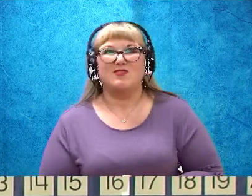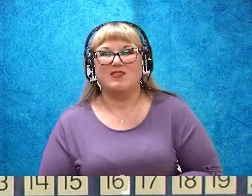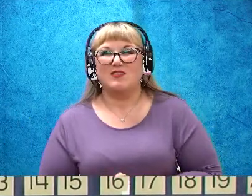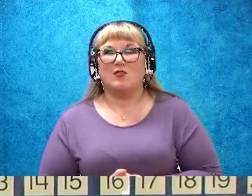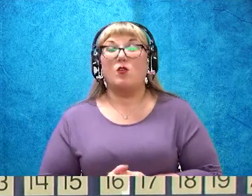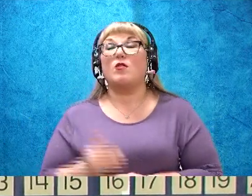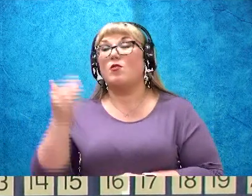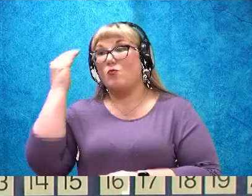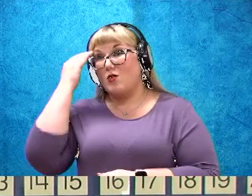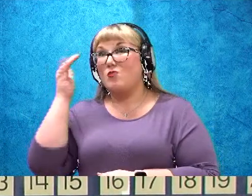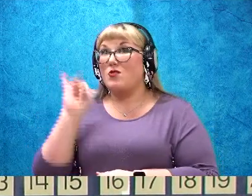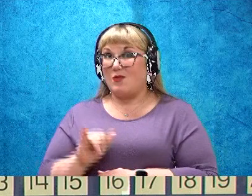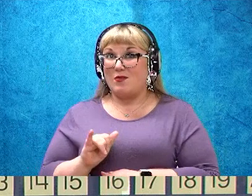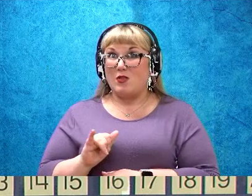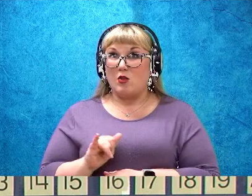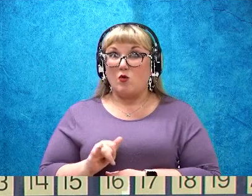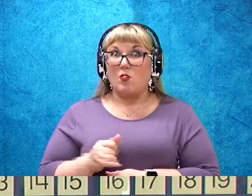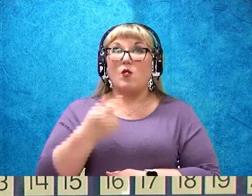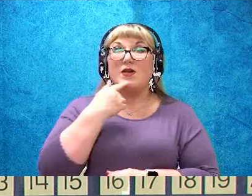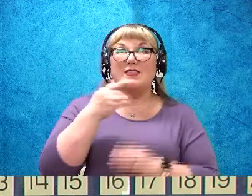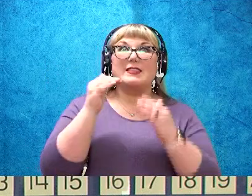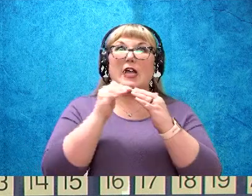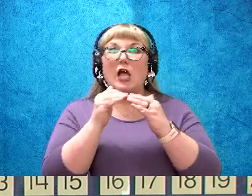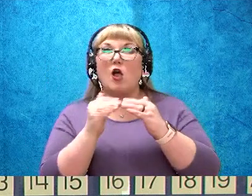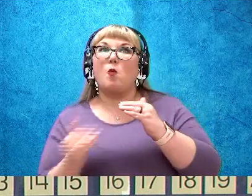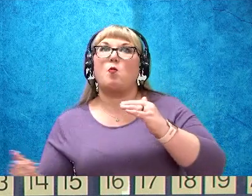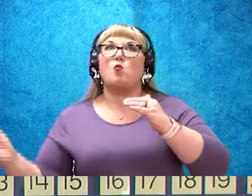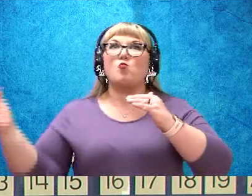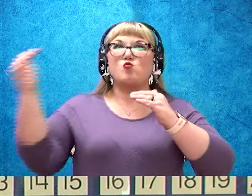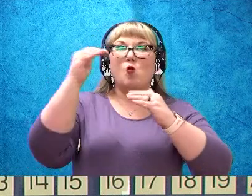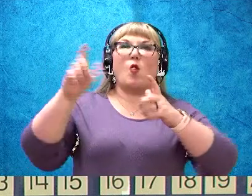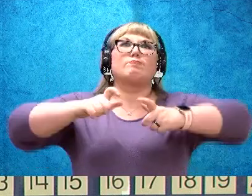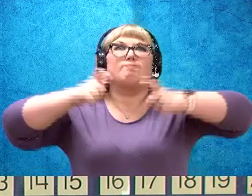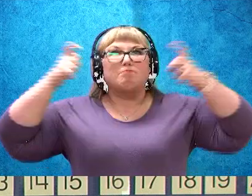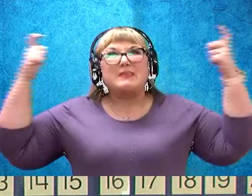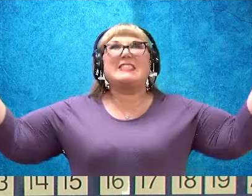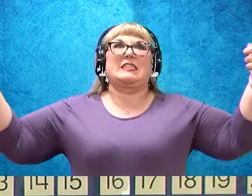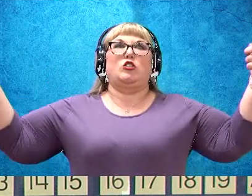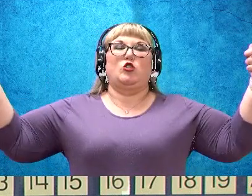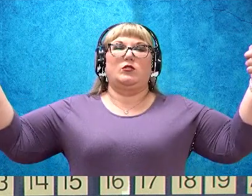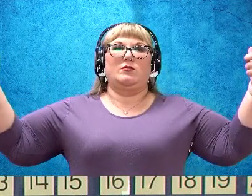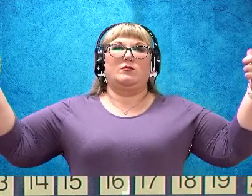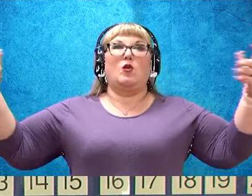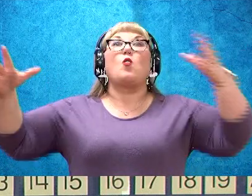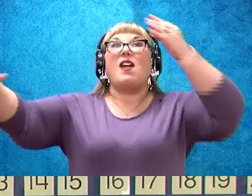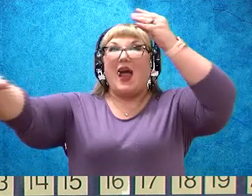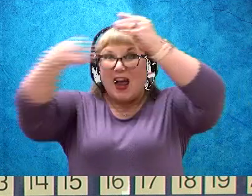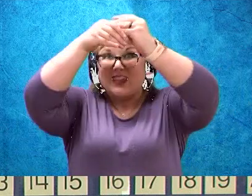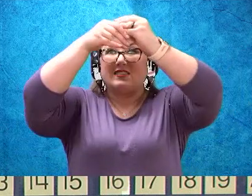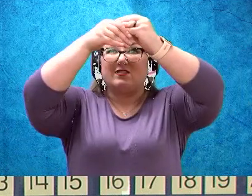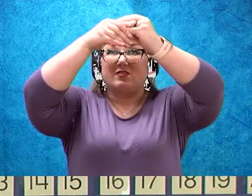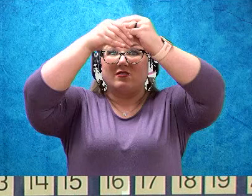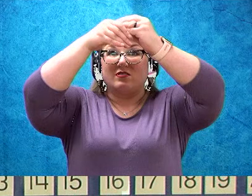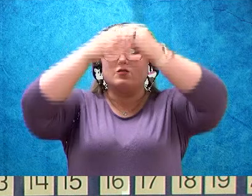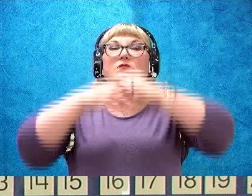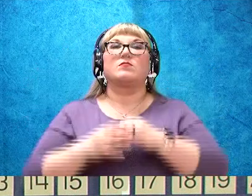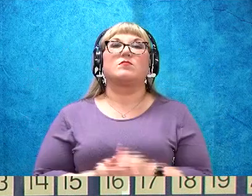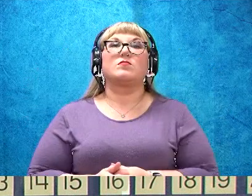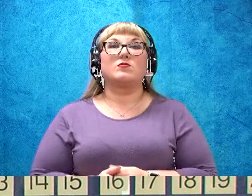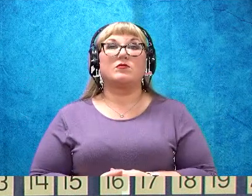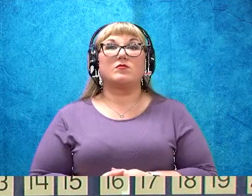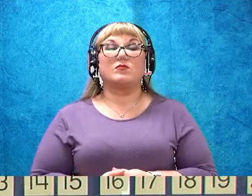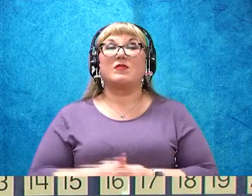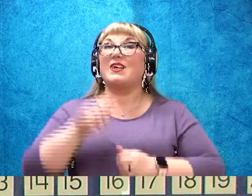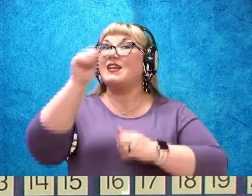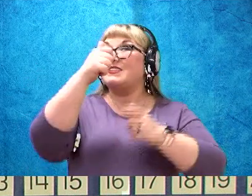We know that when we say the word more, we're getting larger. We're adding. So